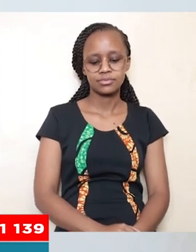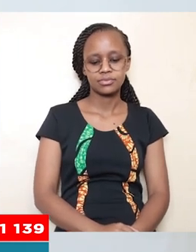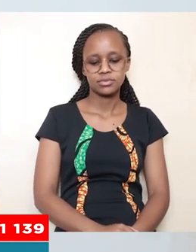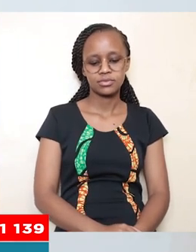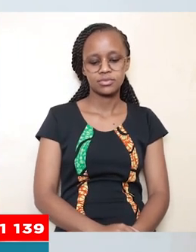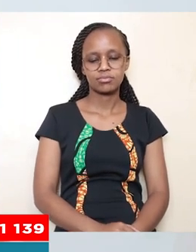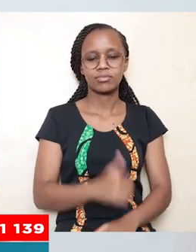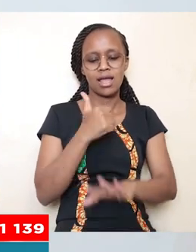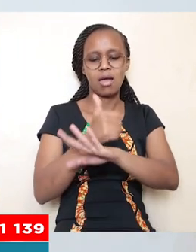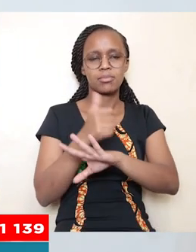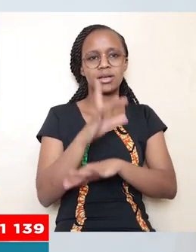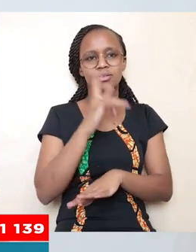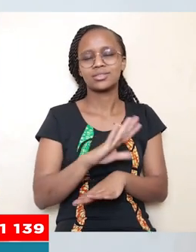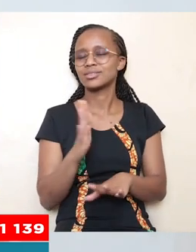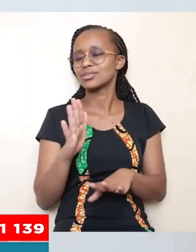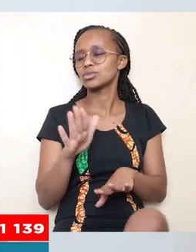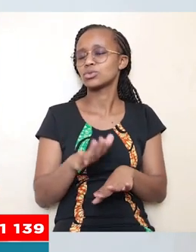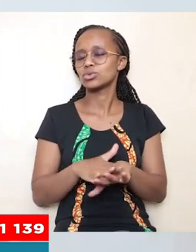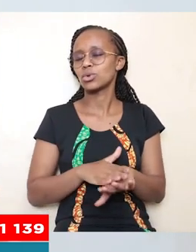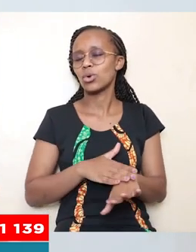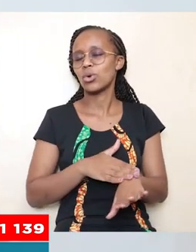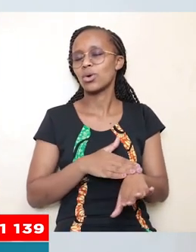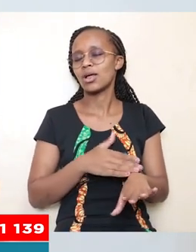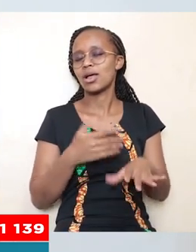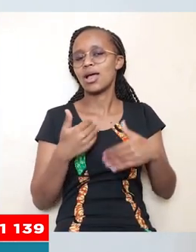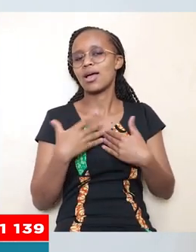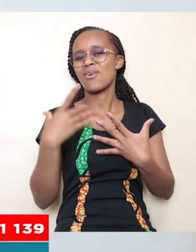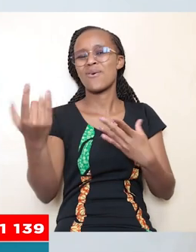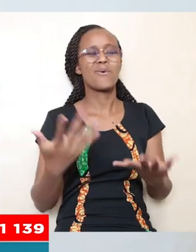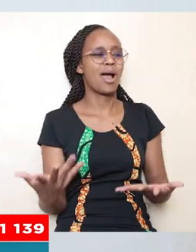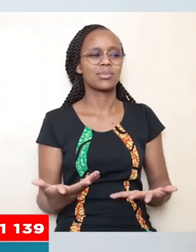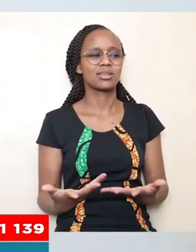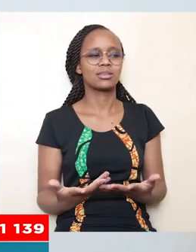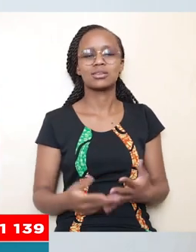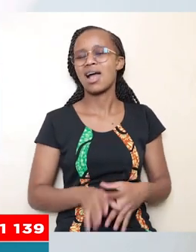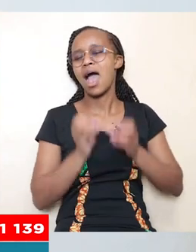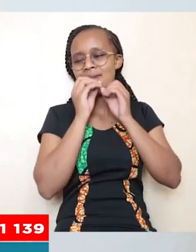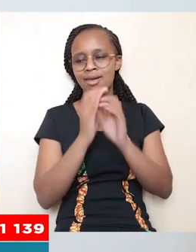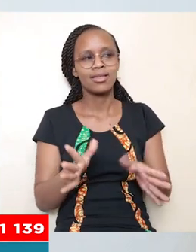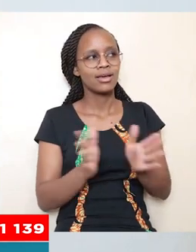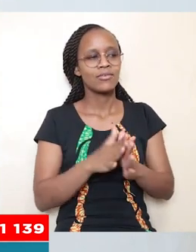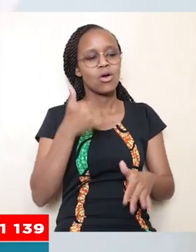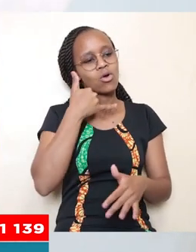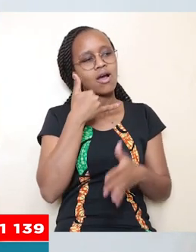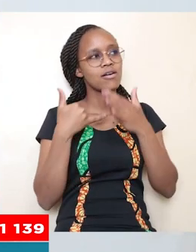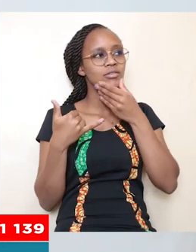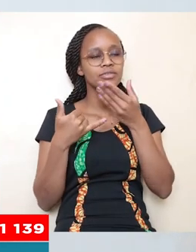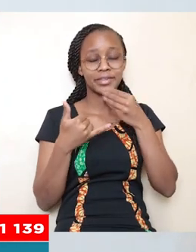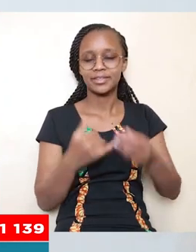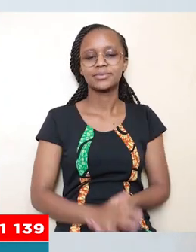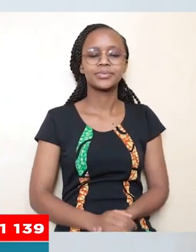Hata anakutusi, pole pole tu. Na huna pahali pa kuenda. Because if you call the father,